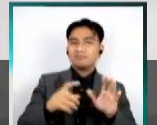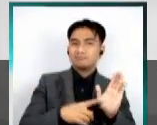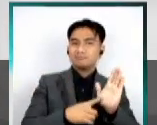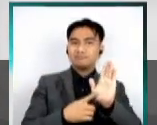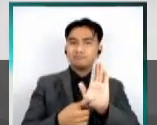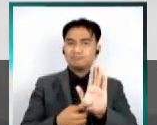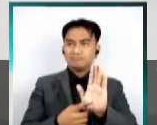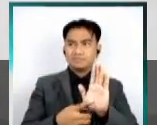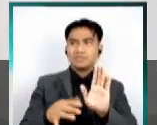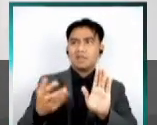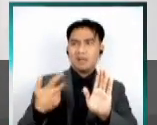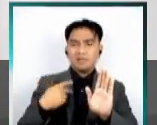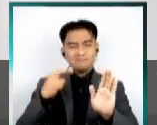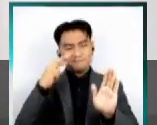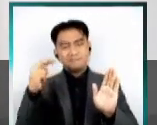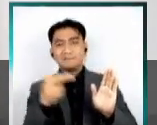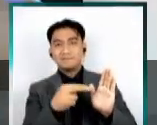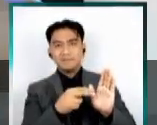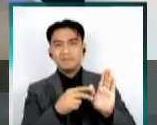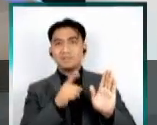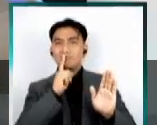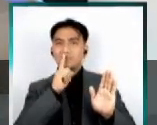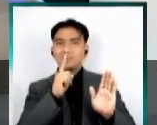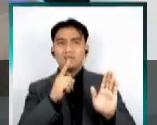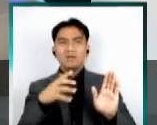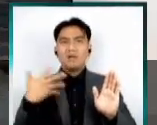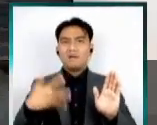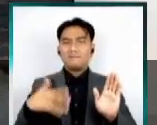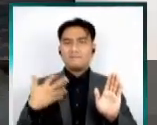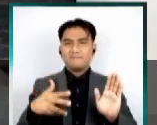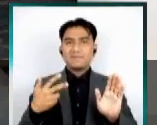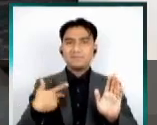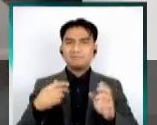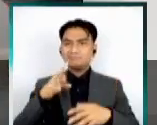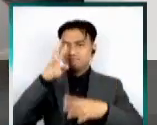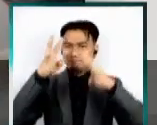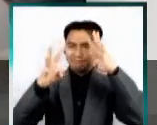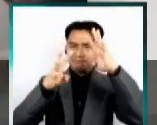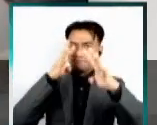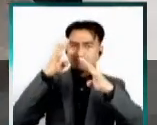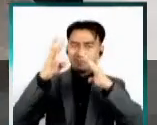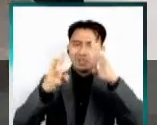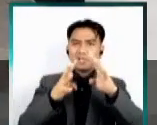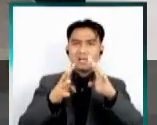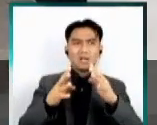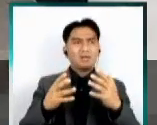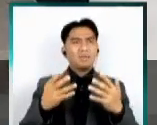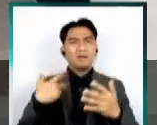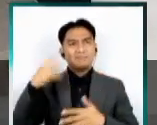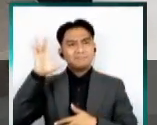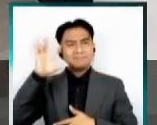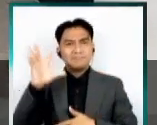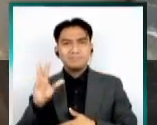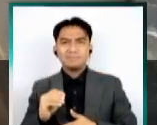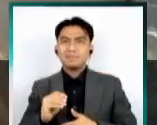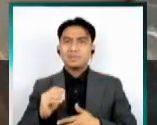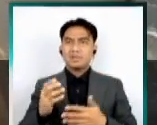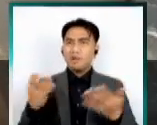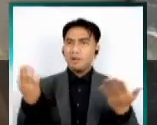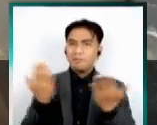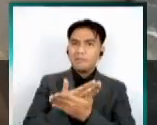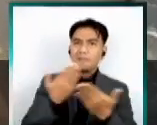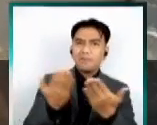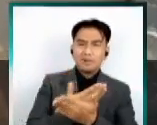when you see it naman, you know, na nakapaglikha ka ng something unique, something different. So it's like you're